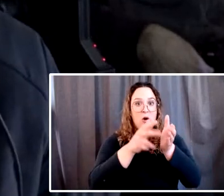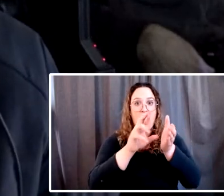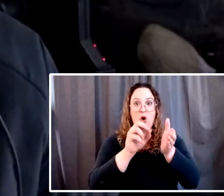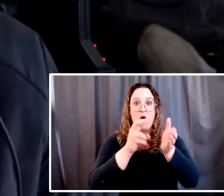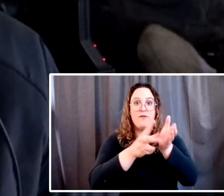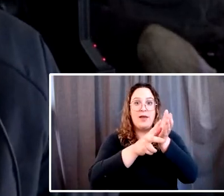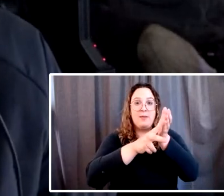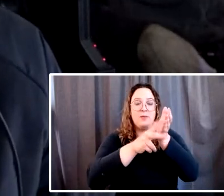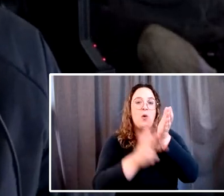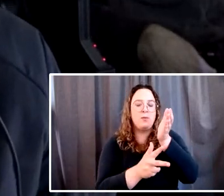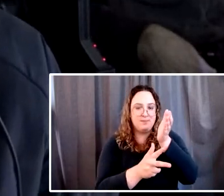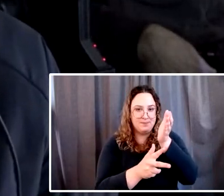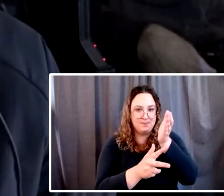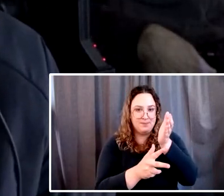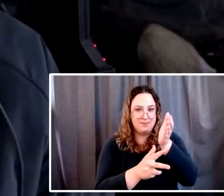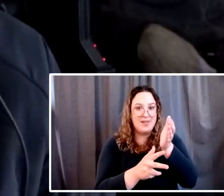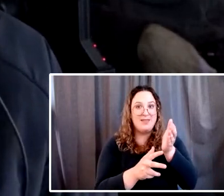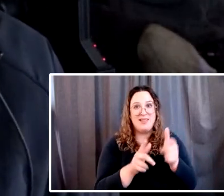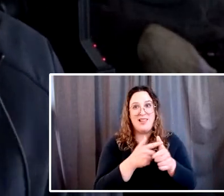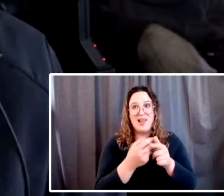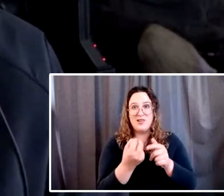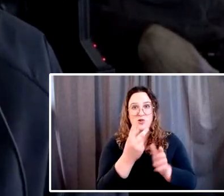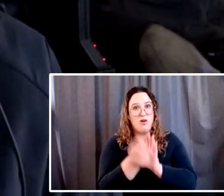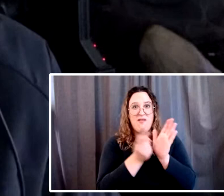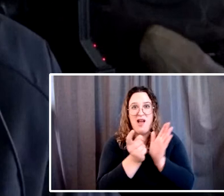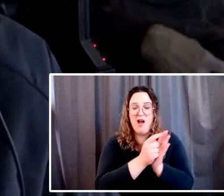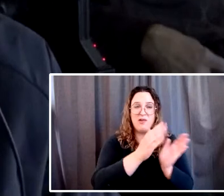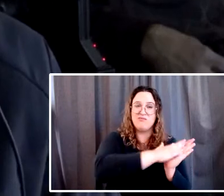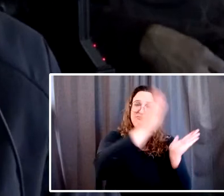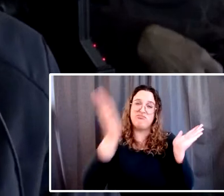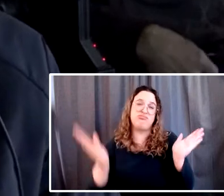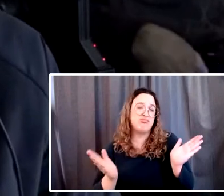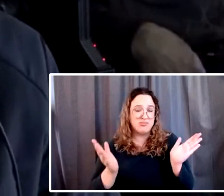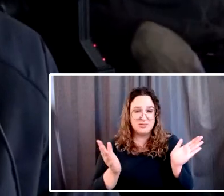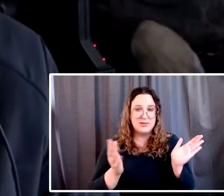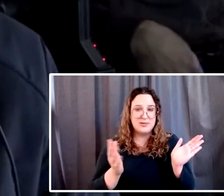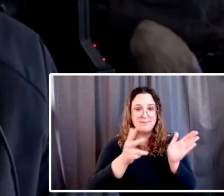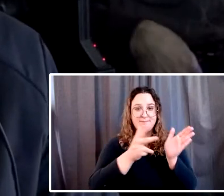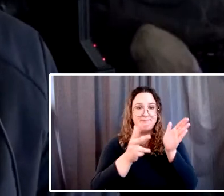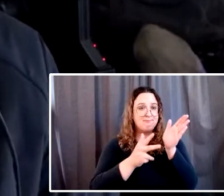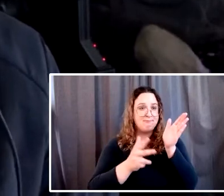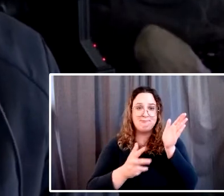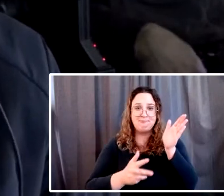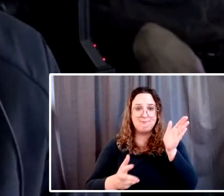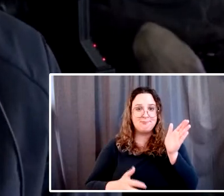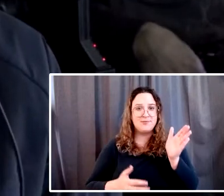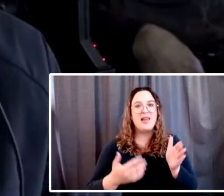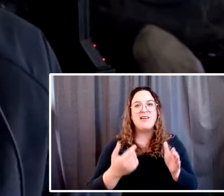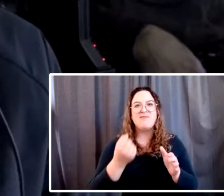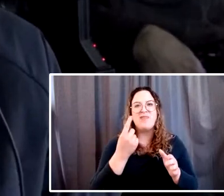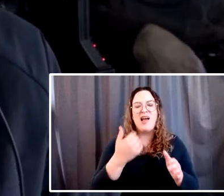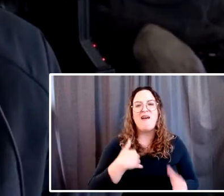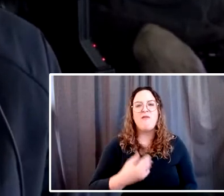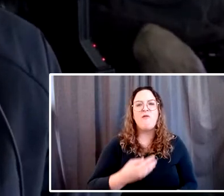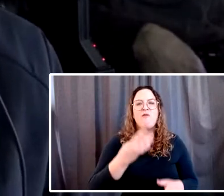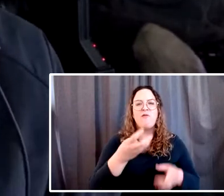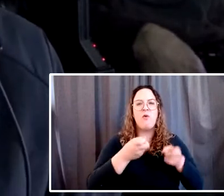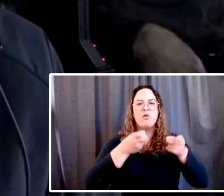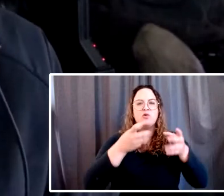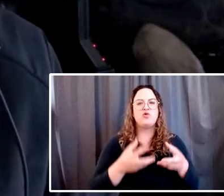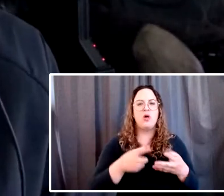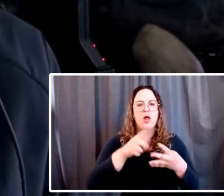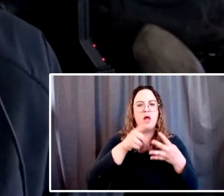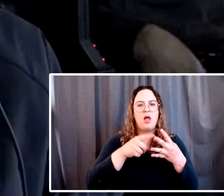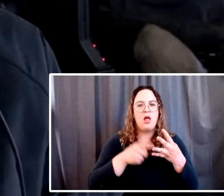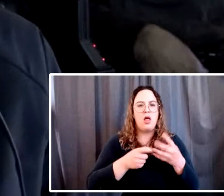about 6:30 at night, we're actually changing off with the four different pilots, flying the vehicle throughout the day,